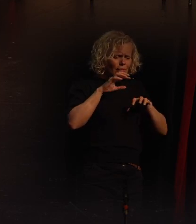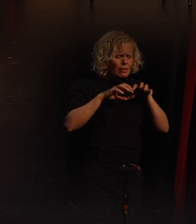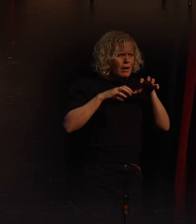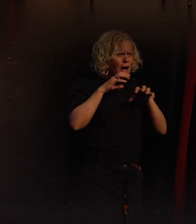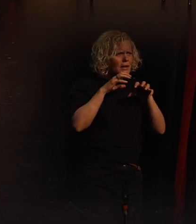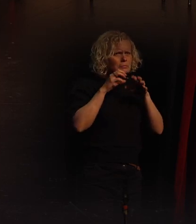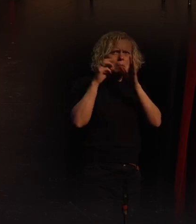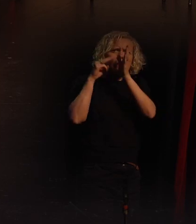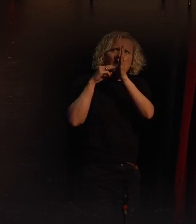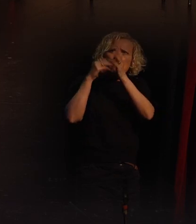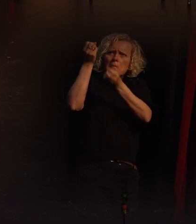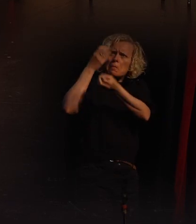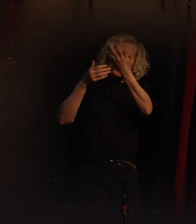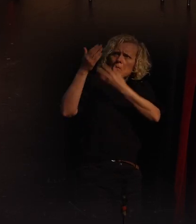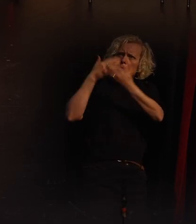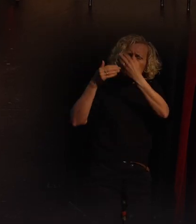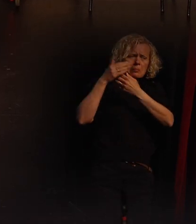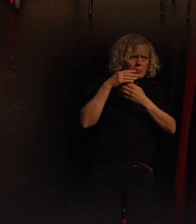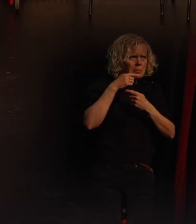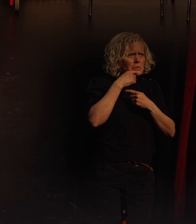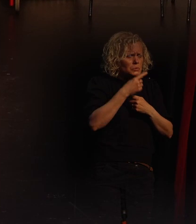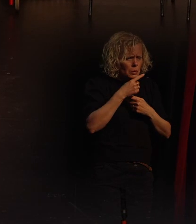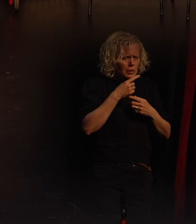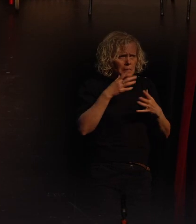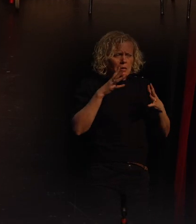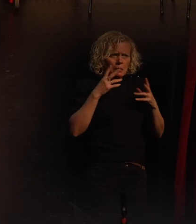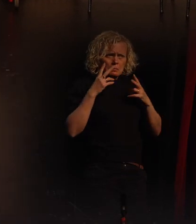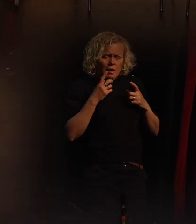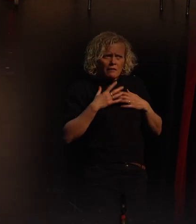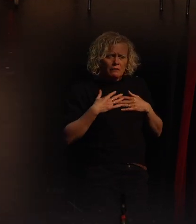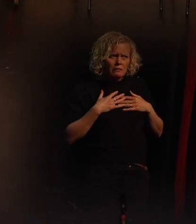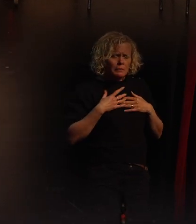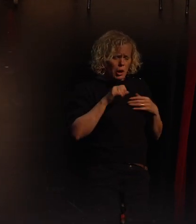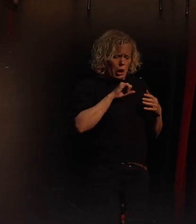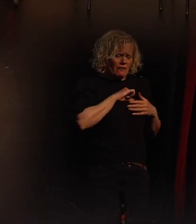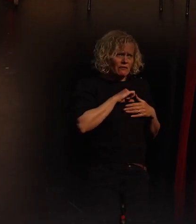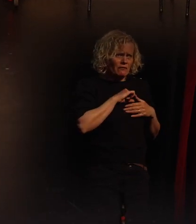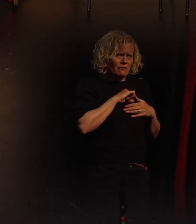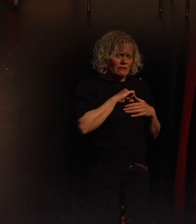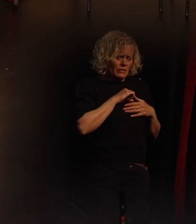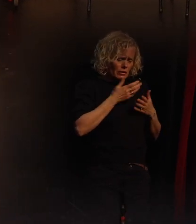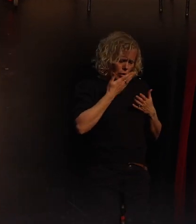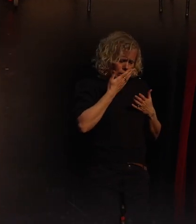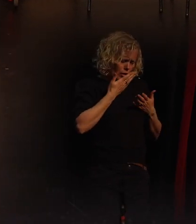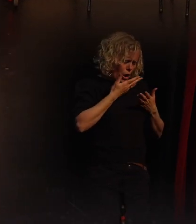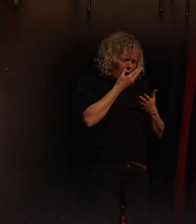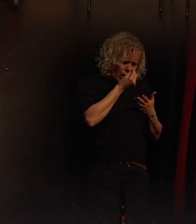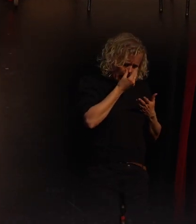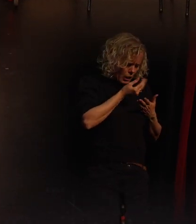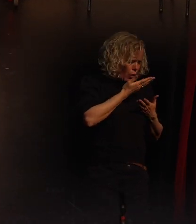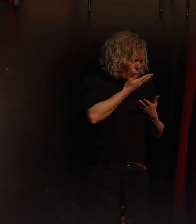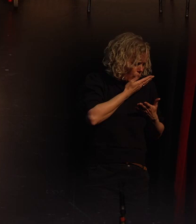Pangolin's mum had told him all about being hygienic, so he coughed into his hanky